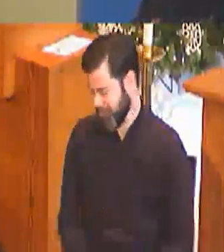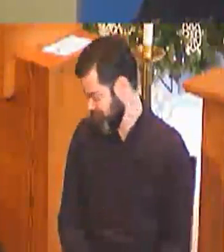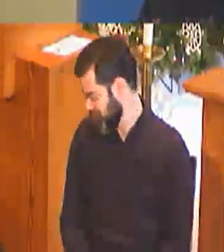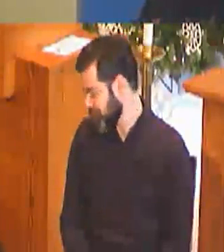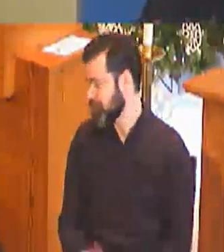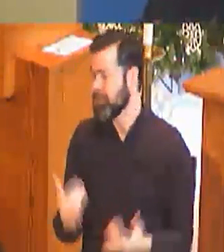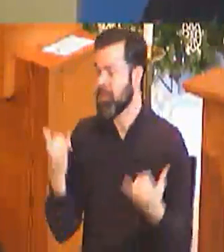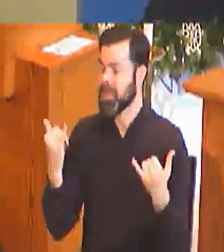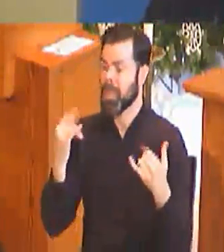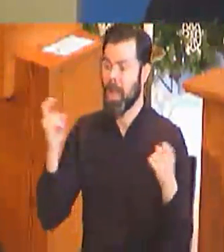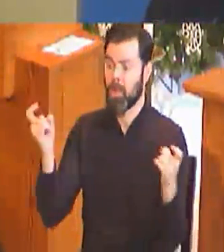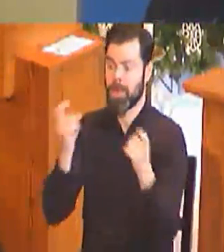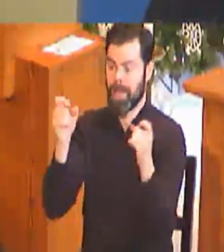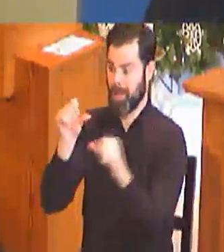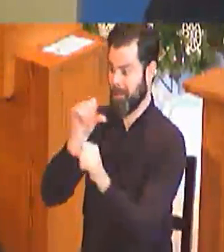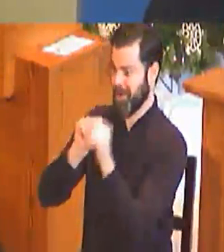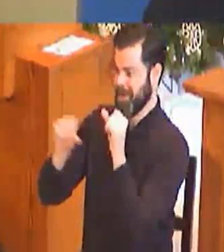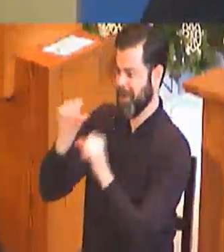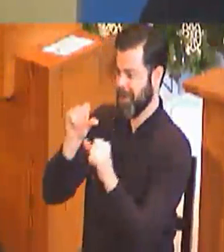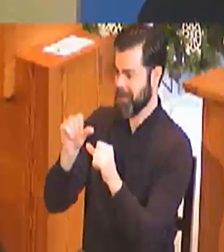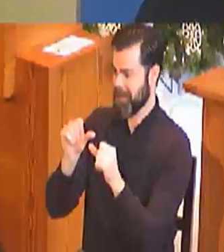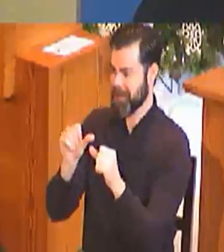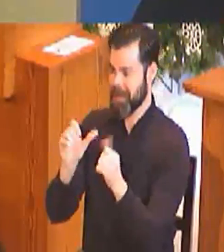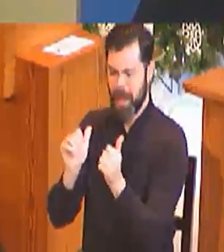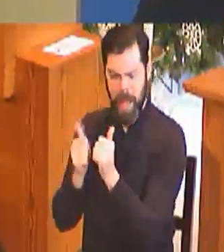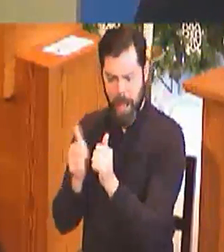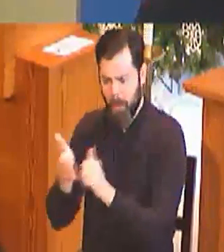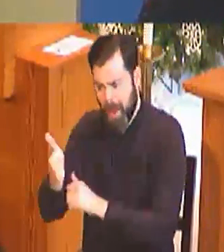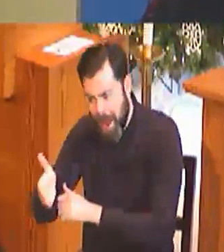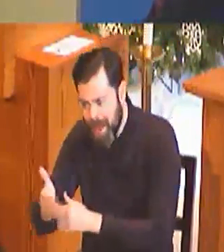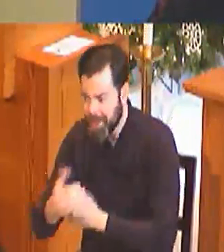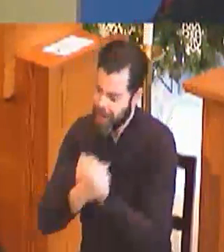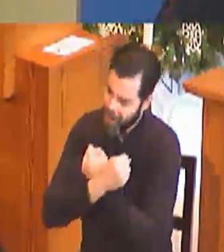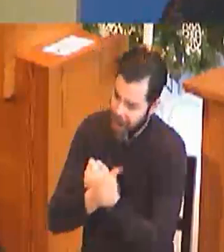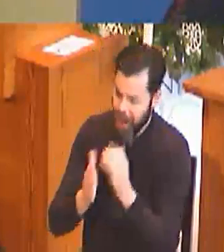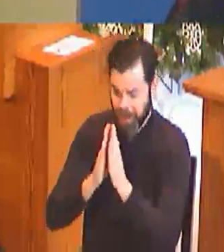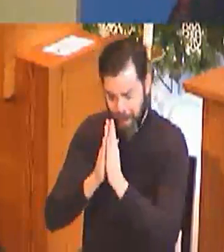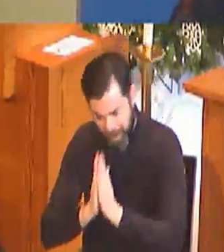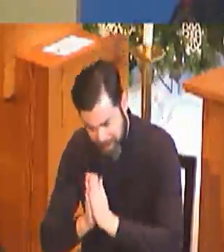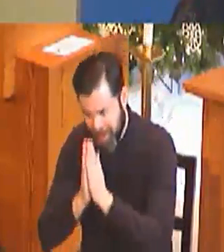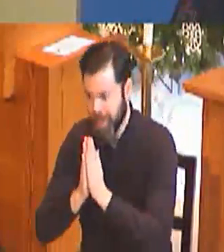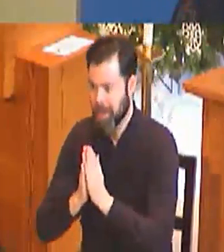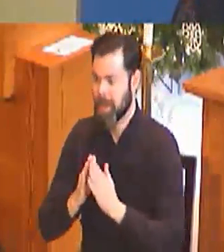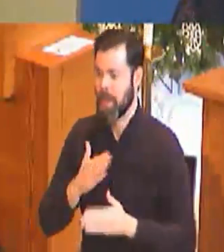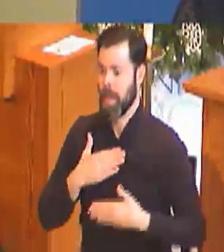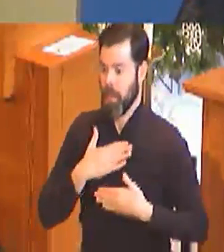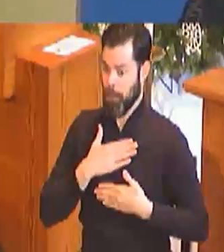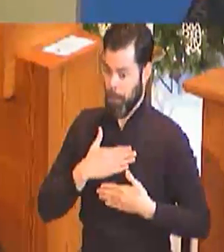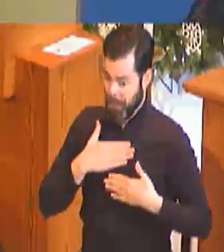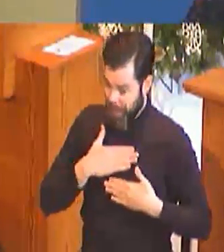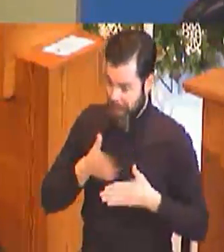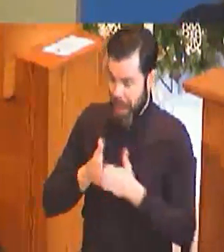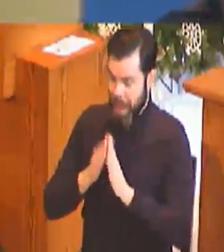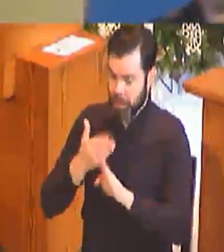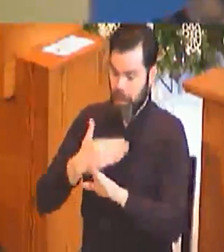And now we celebrate each other. We do that with a handshake, with a hug, and namaste. Please ask before you hug.